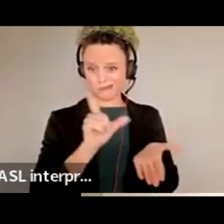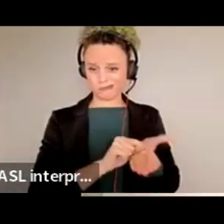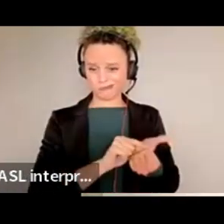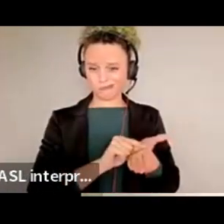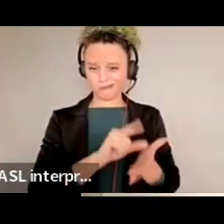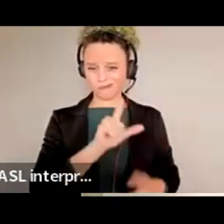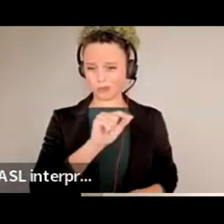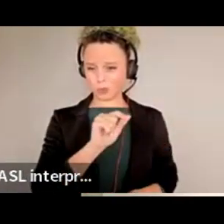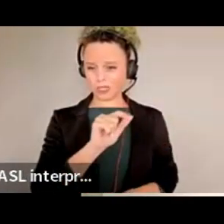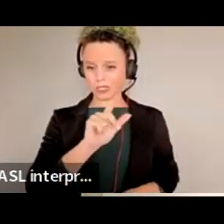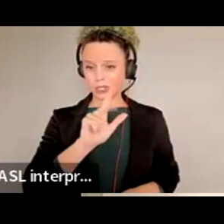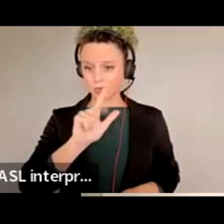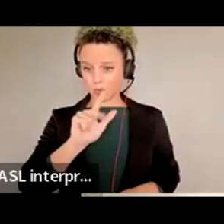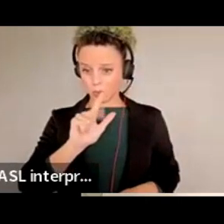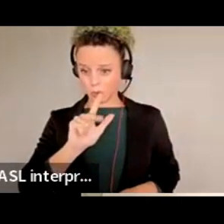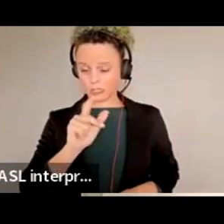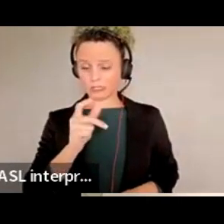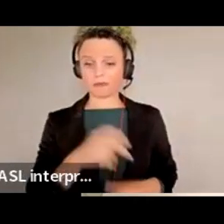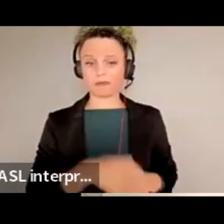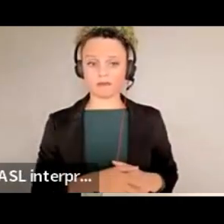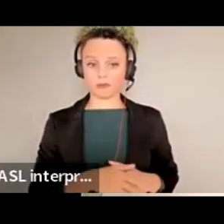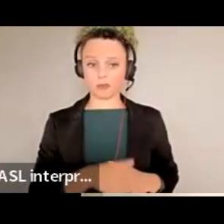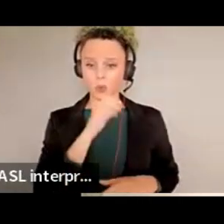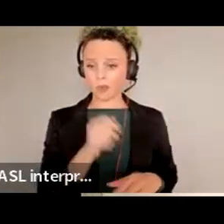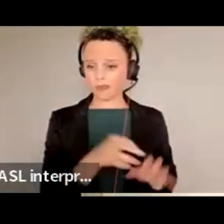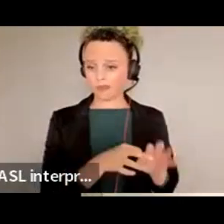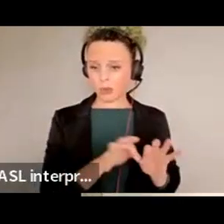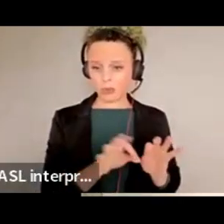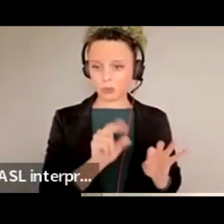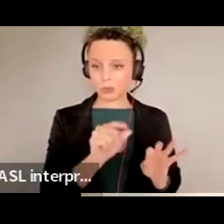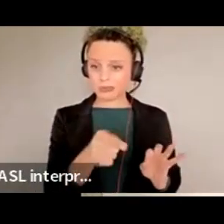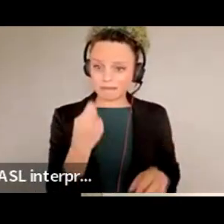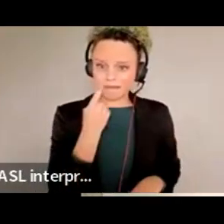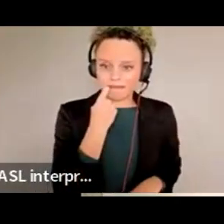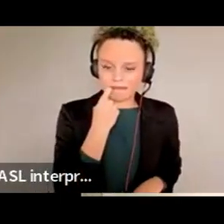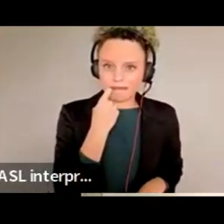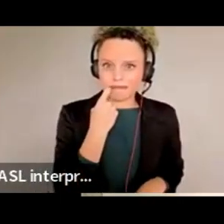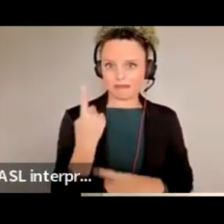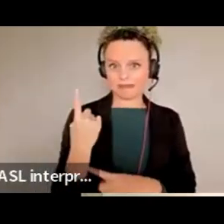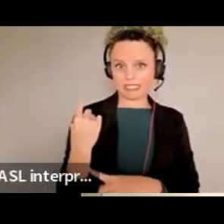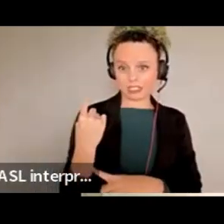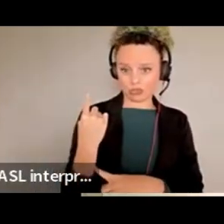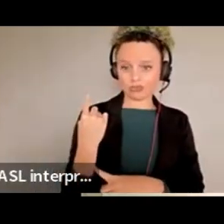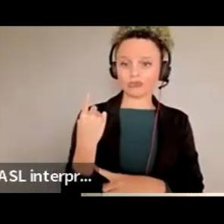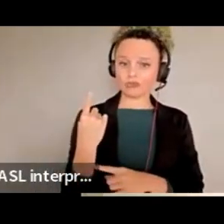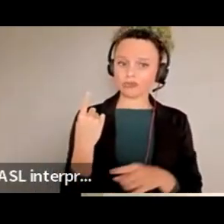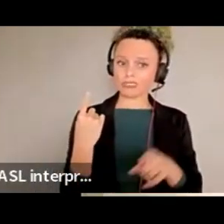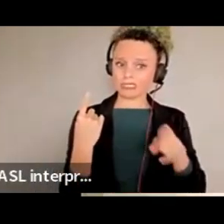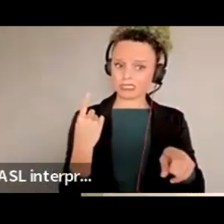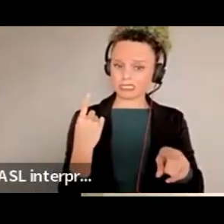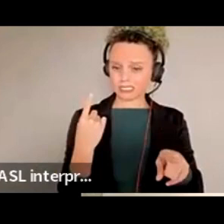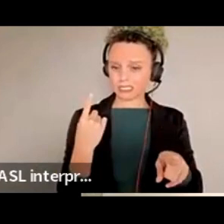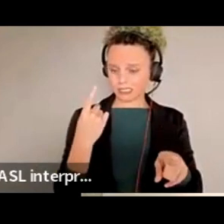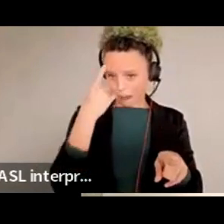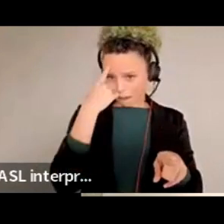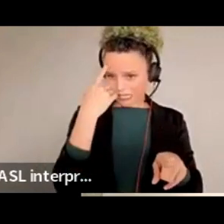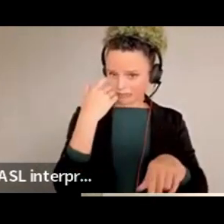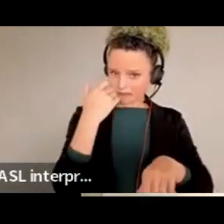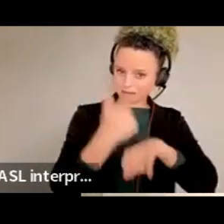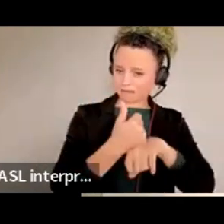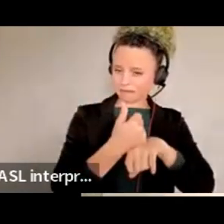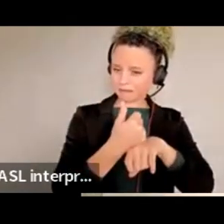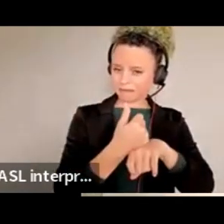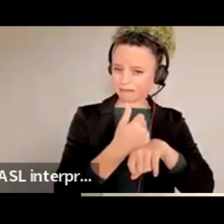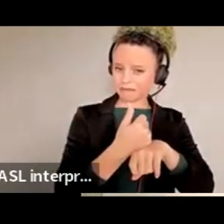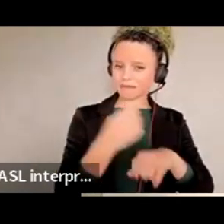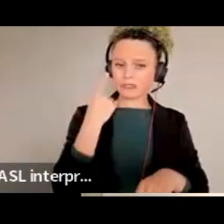this, this abstract of a research study, which was published in 2023, by the way. So this is not old